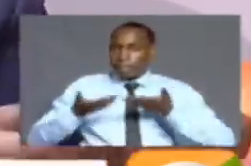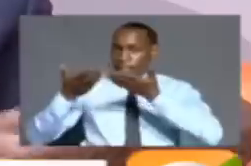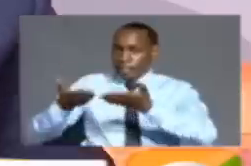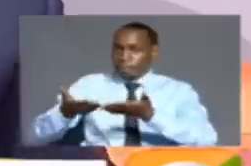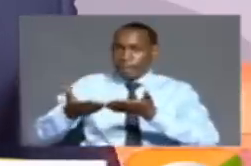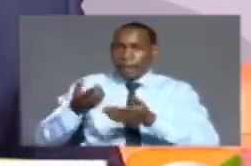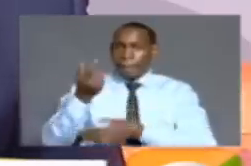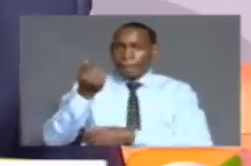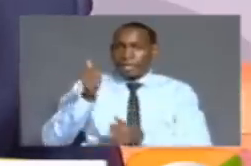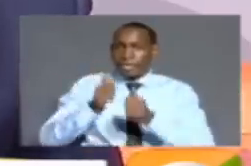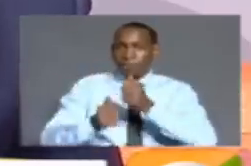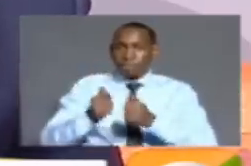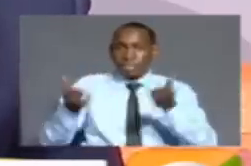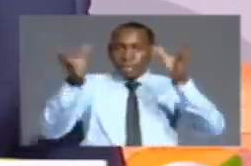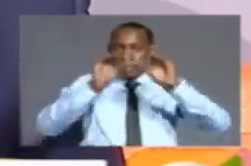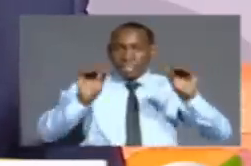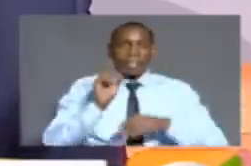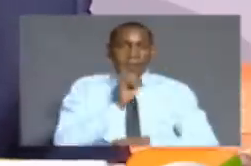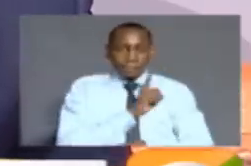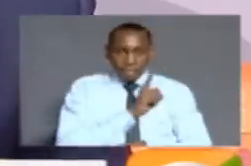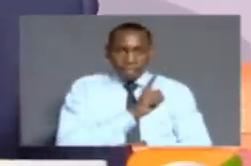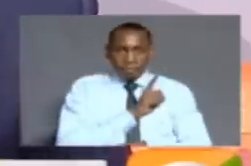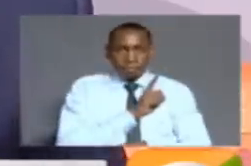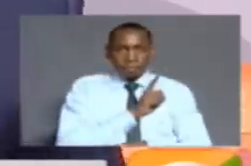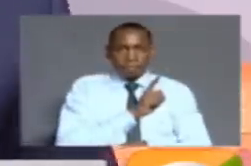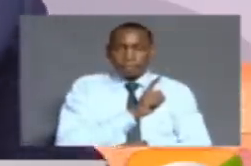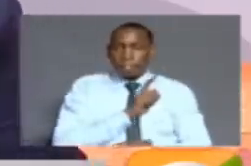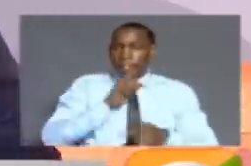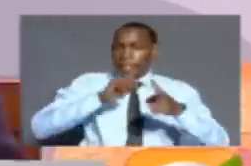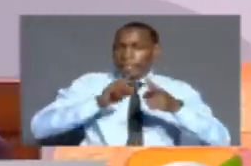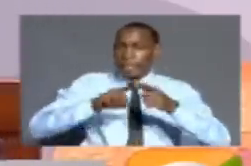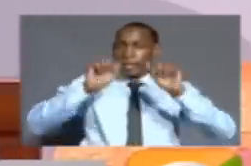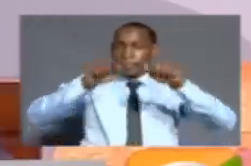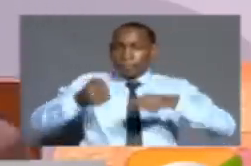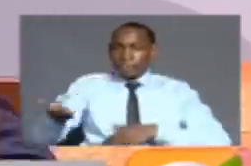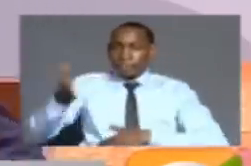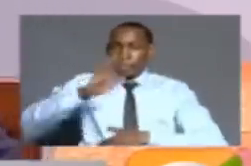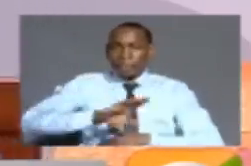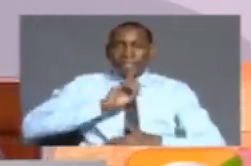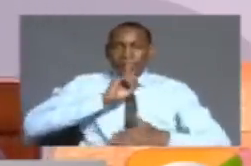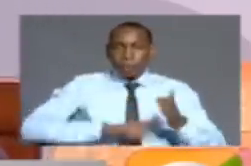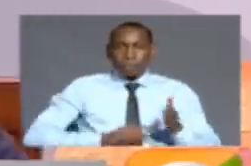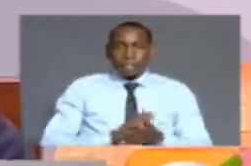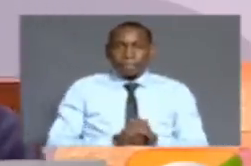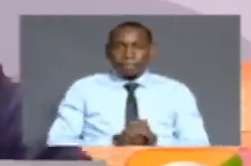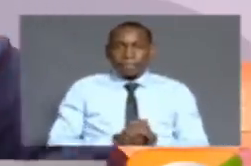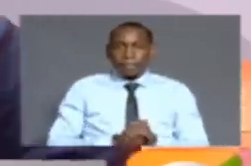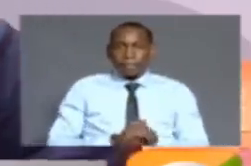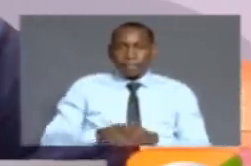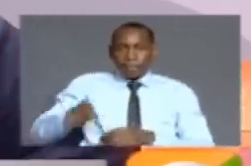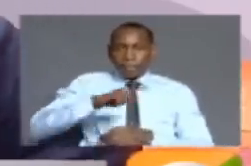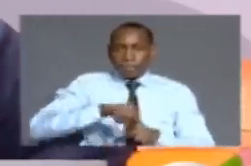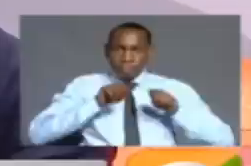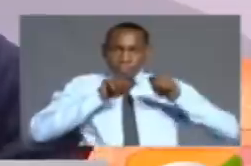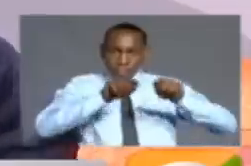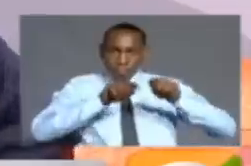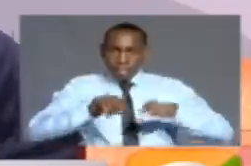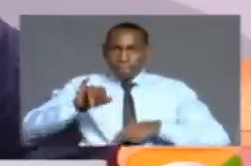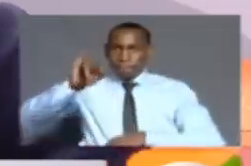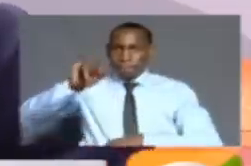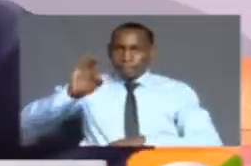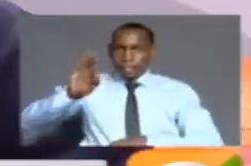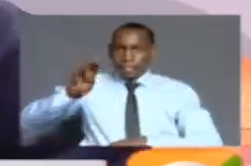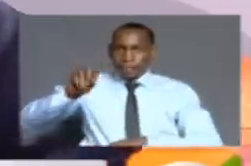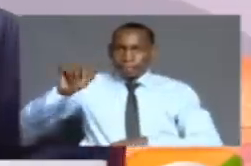as money which has been budgeted. Yeah. And then from there, he can come back and say, you know what? We blame IFMIS. And the person